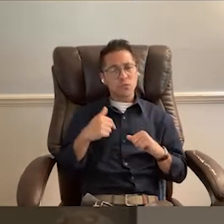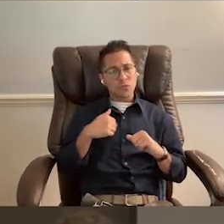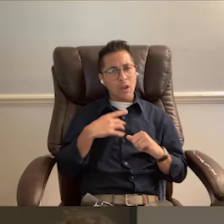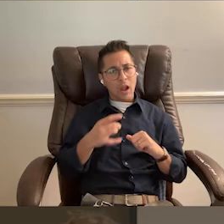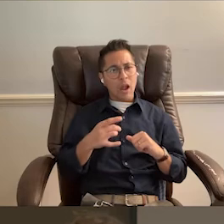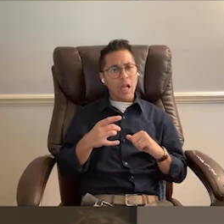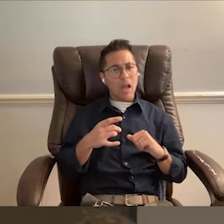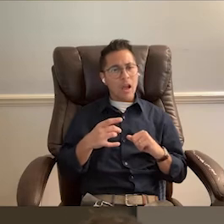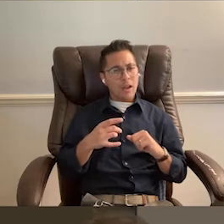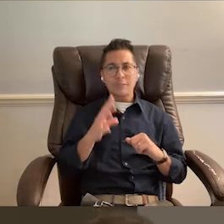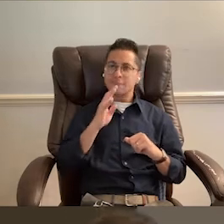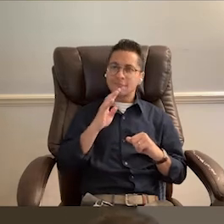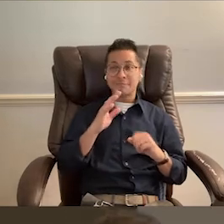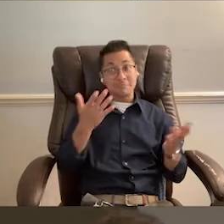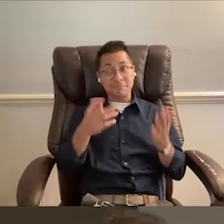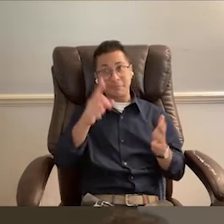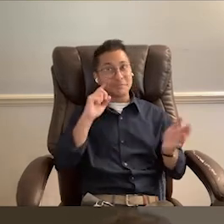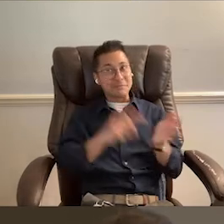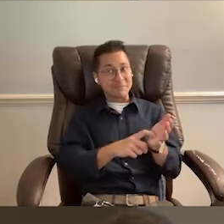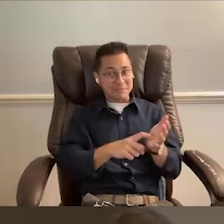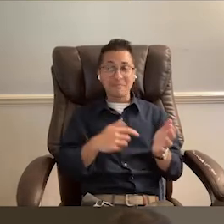things you can do. I like